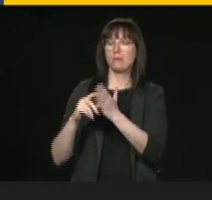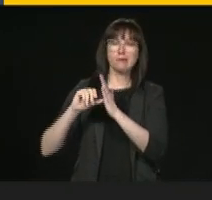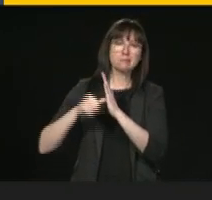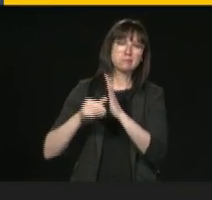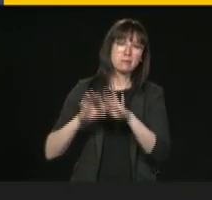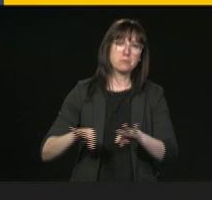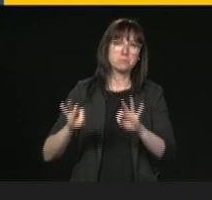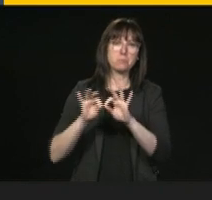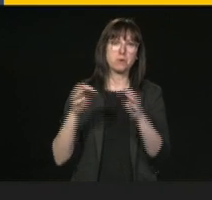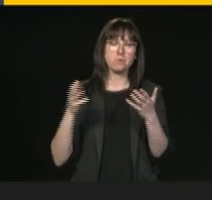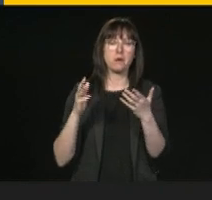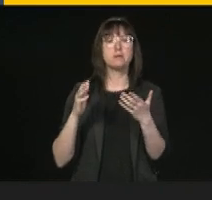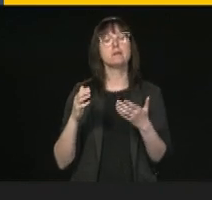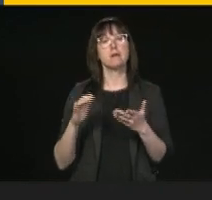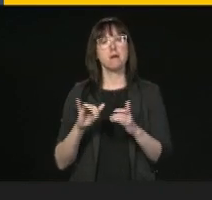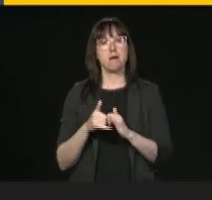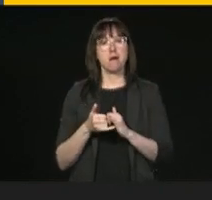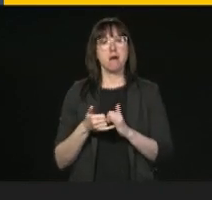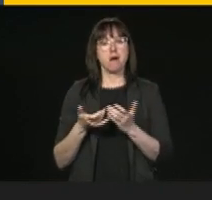to have access to credit